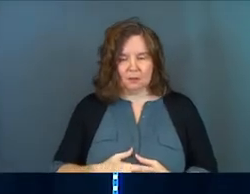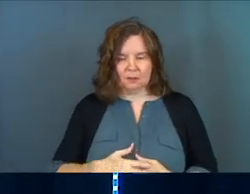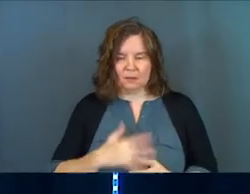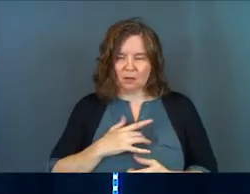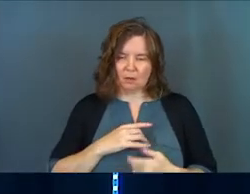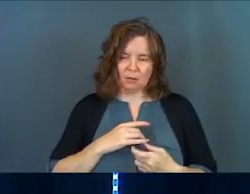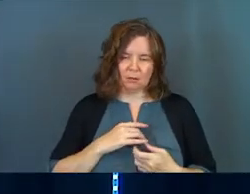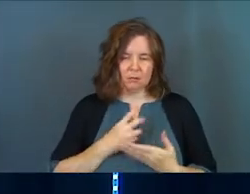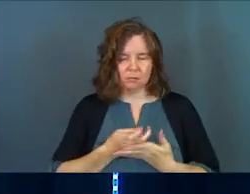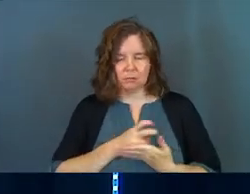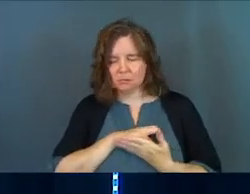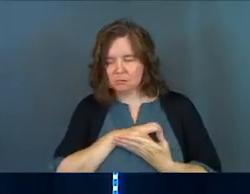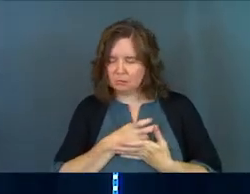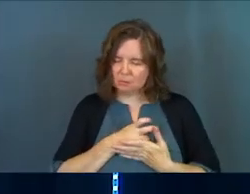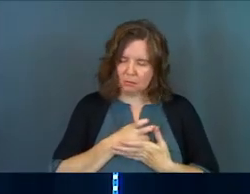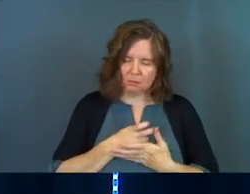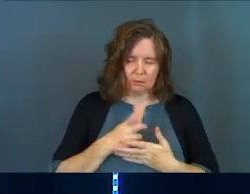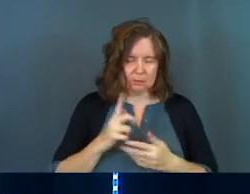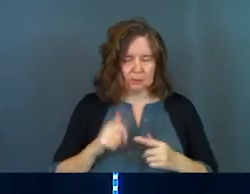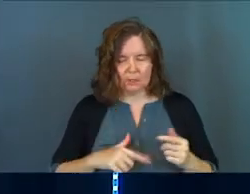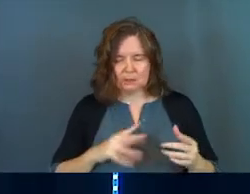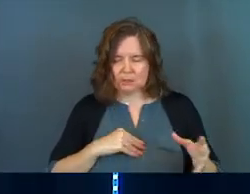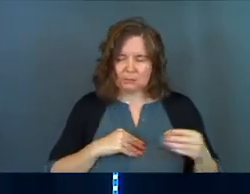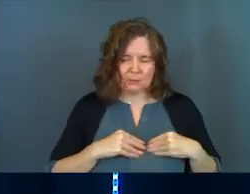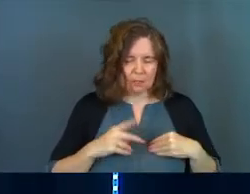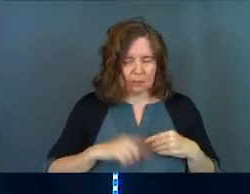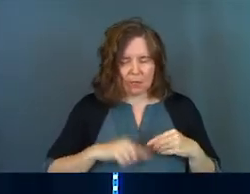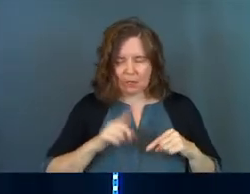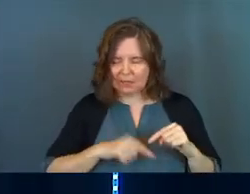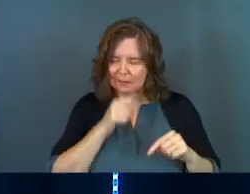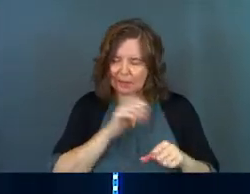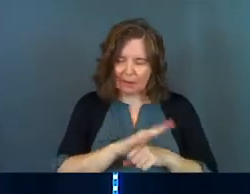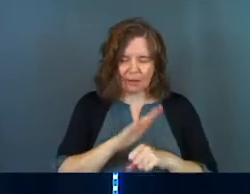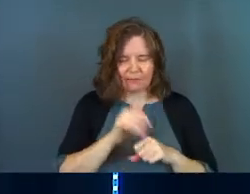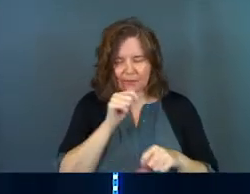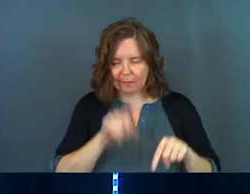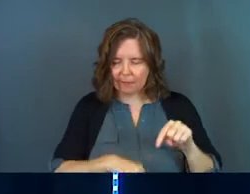your heart and you're not settled and you can't stand before God and say, I'm enough.